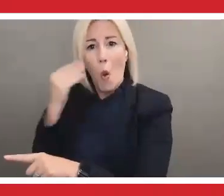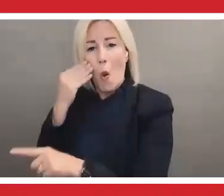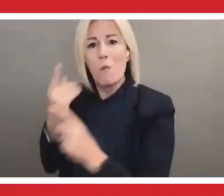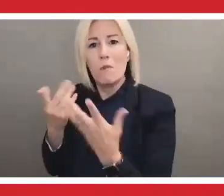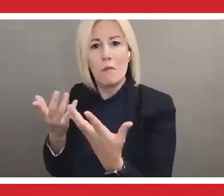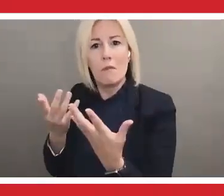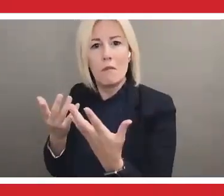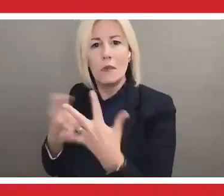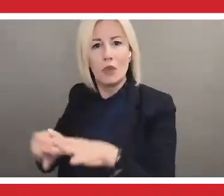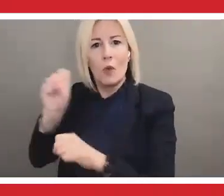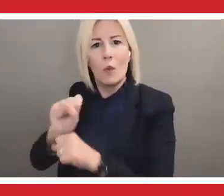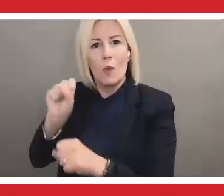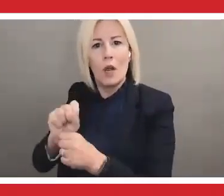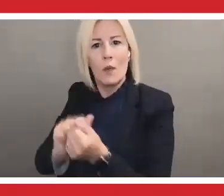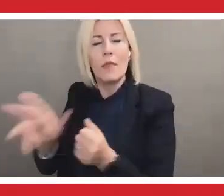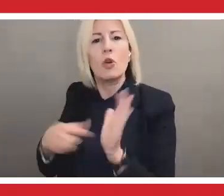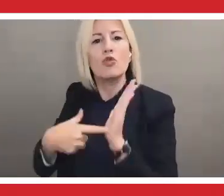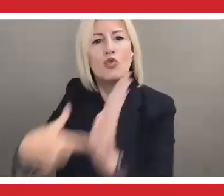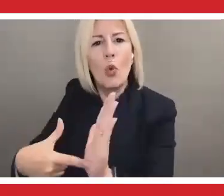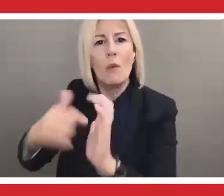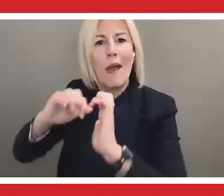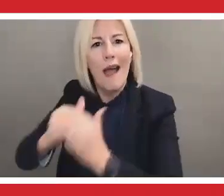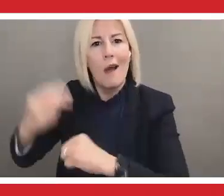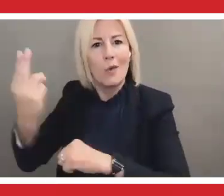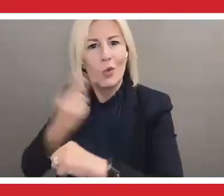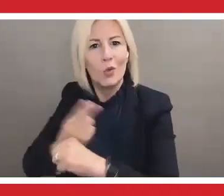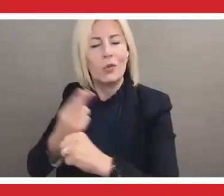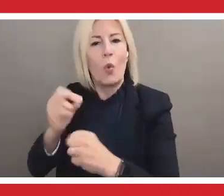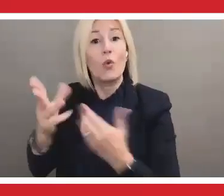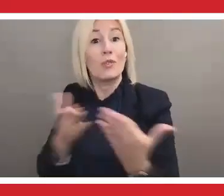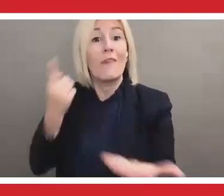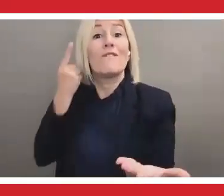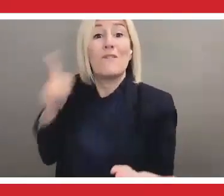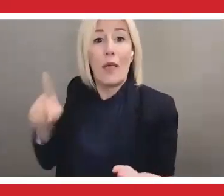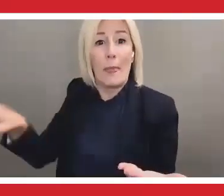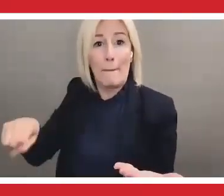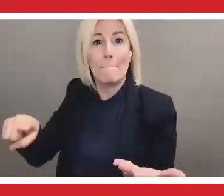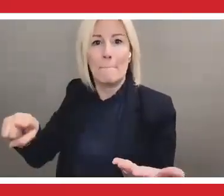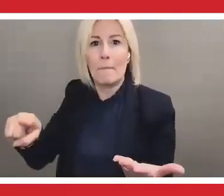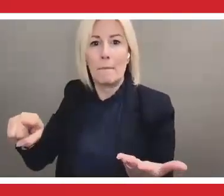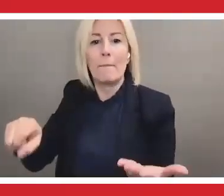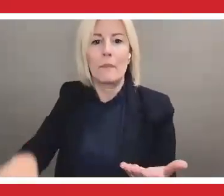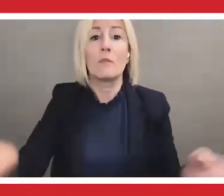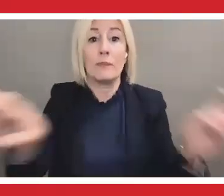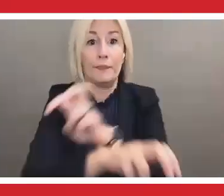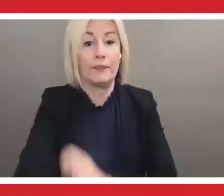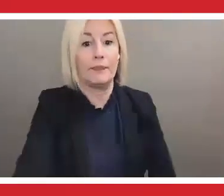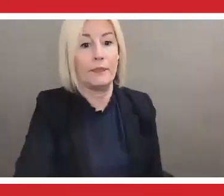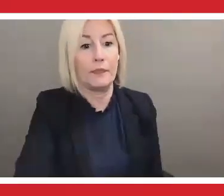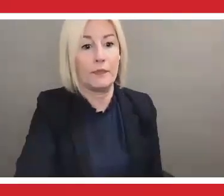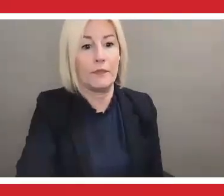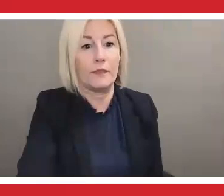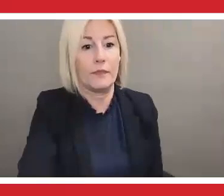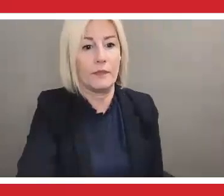working with them and show them how to use it, or even do the services for them. then new technology, use of